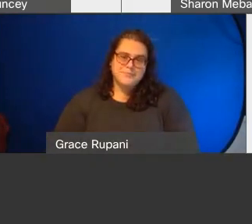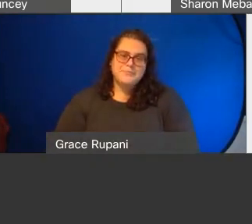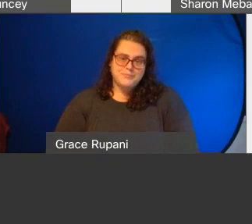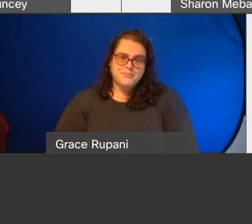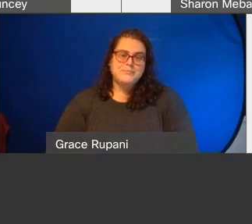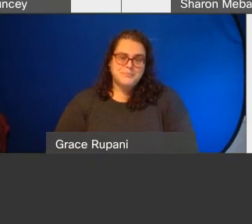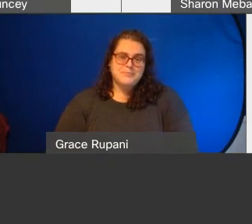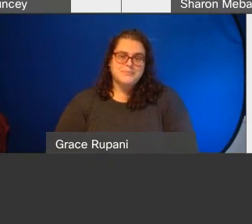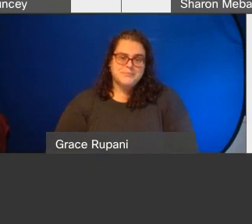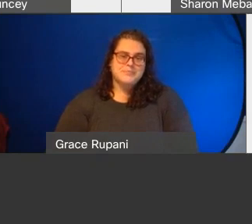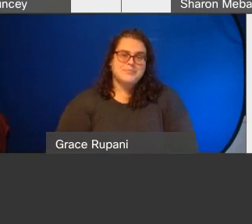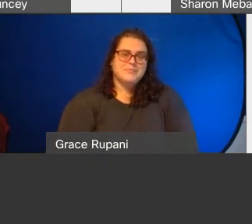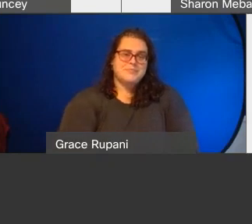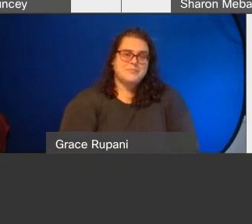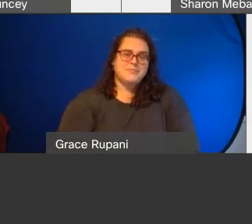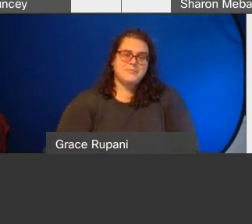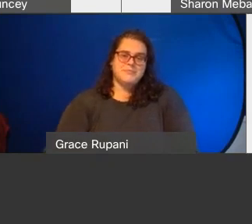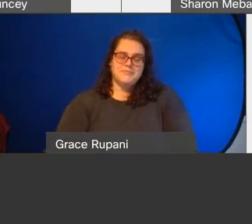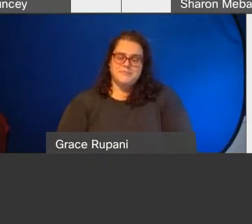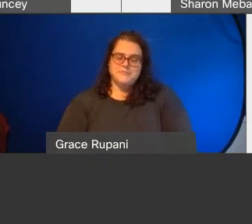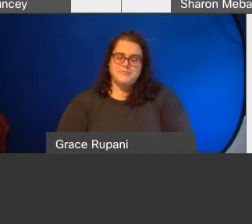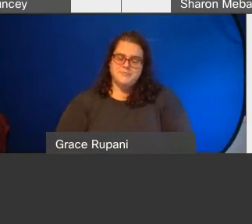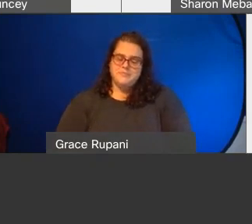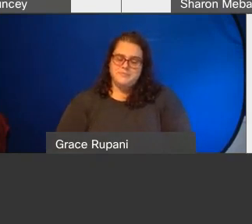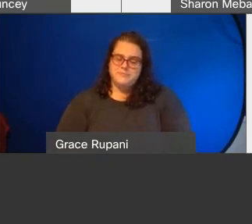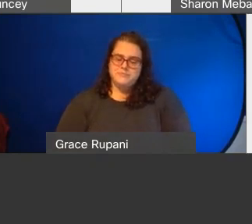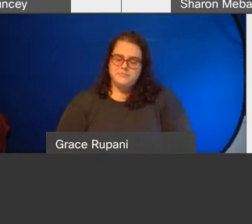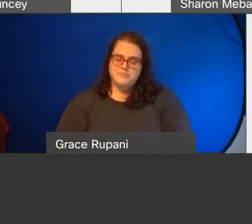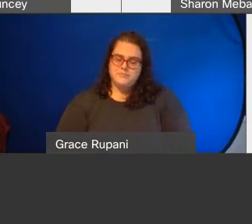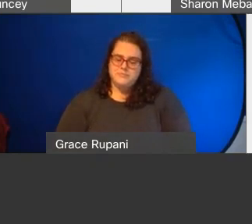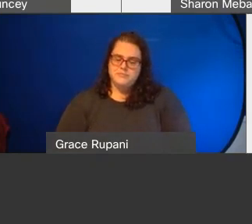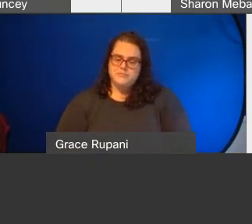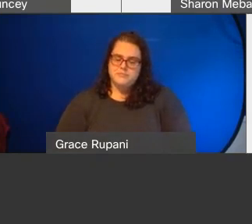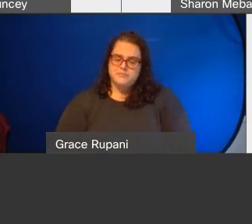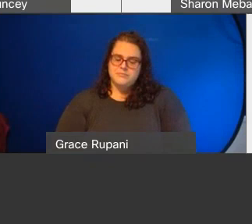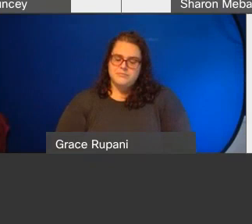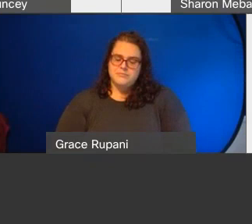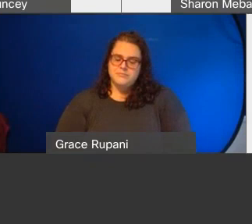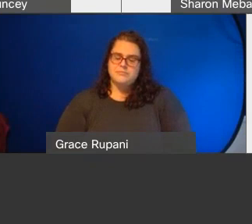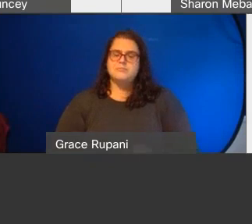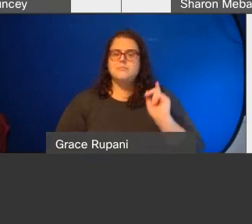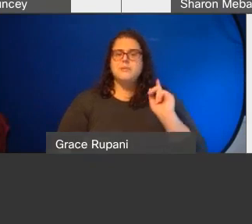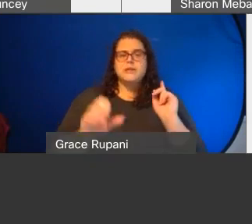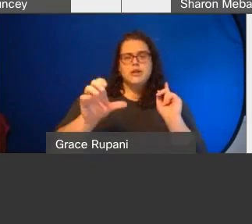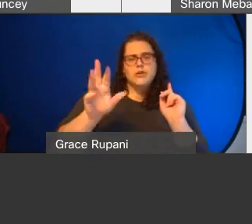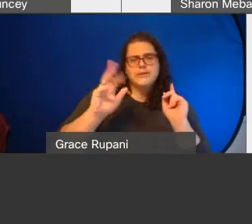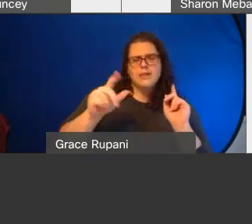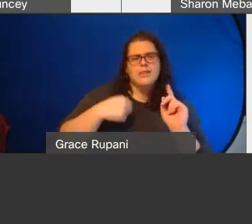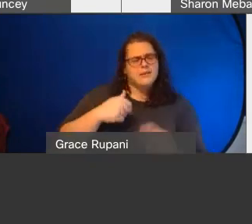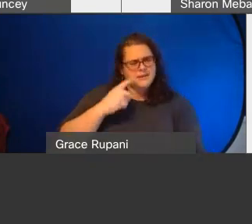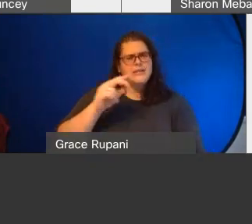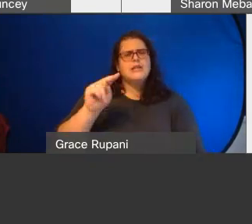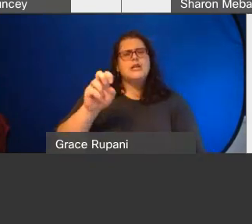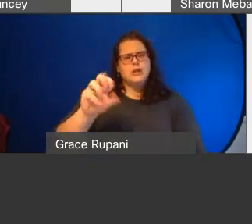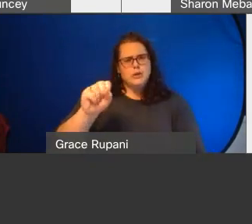time. In light of the revelation on the news last night that some of the guidance that has been coming out of